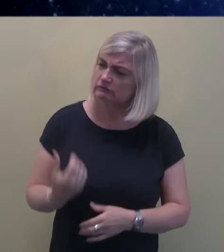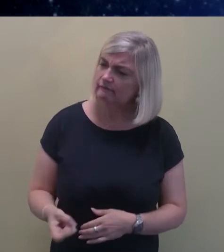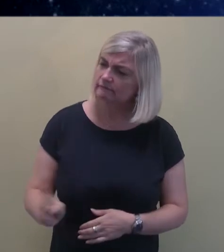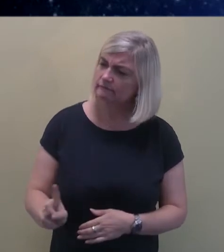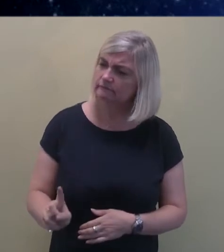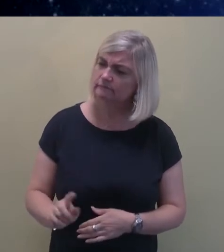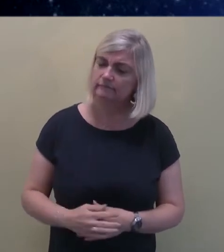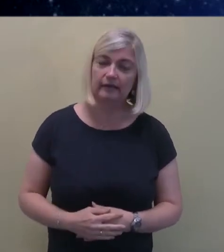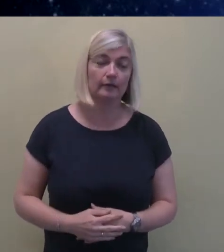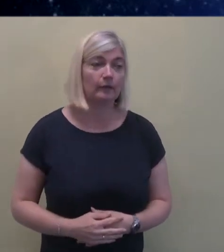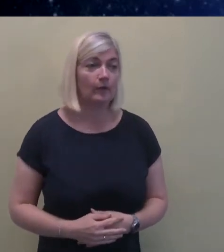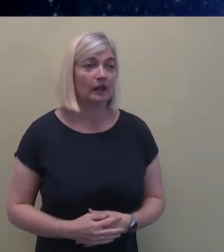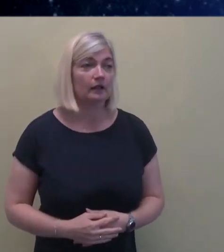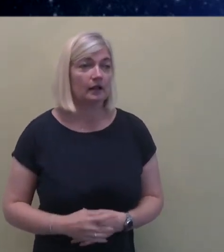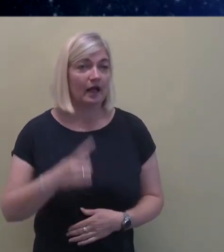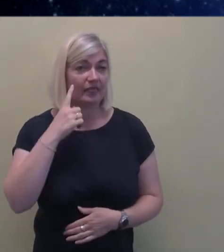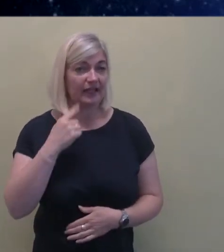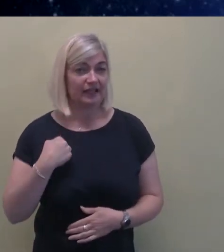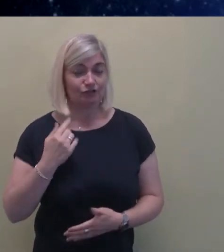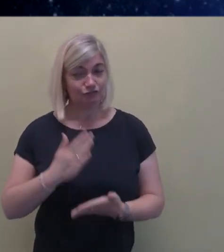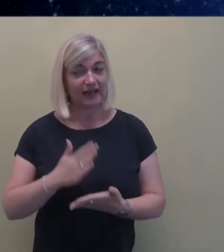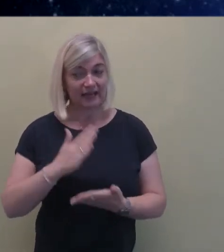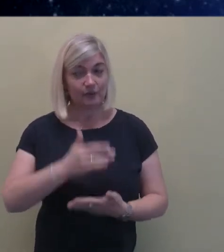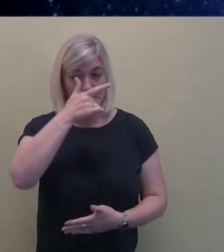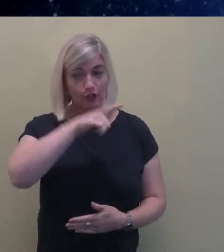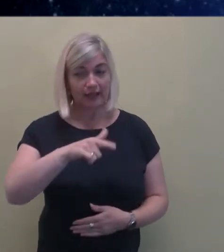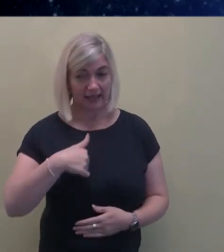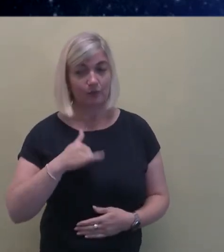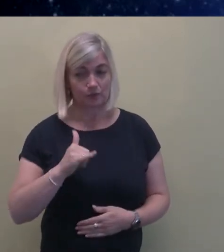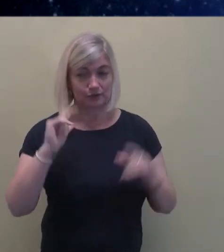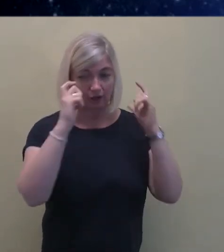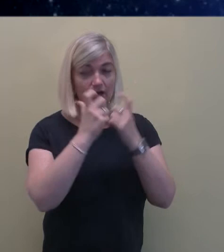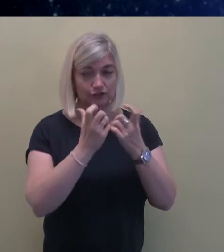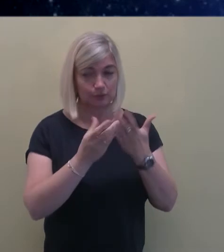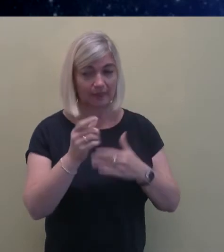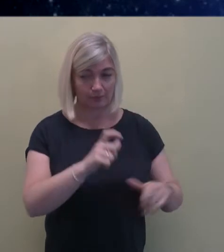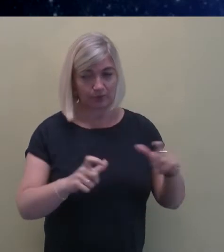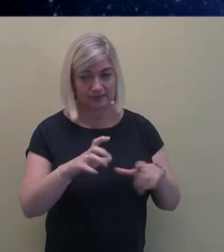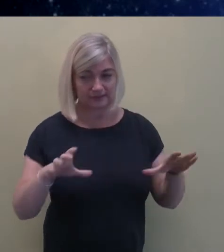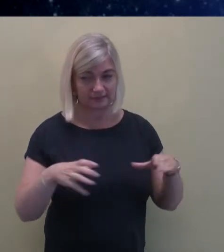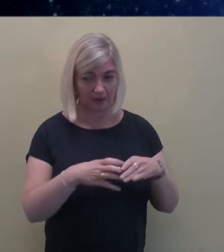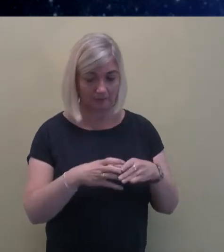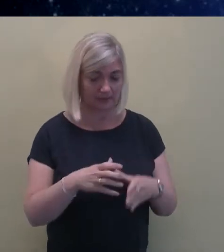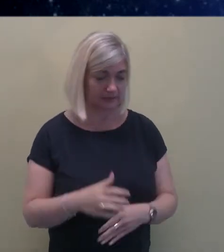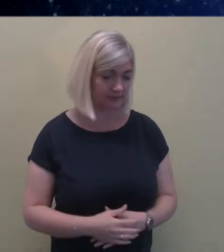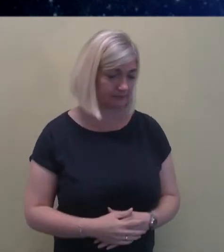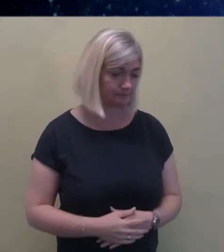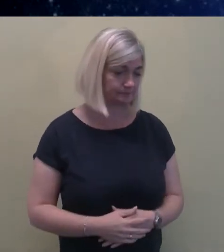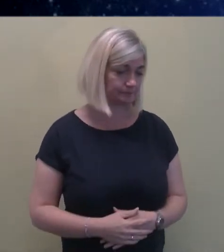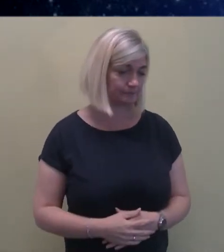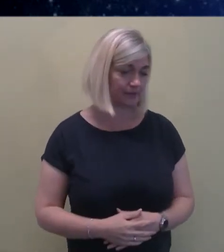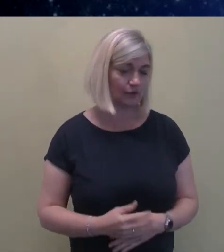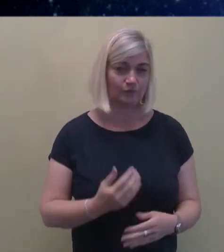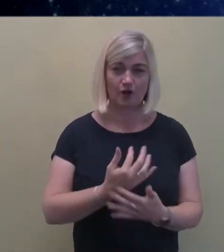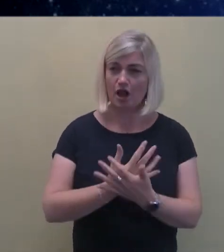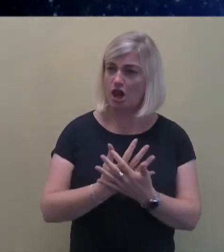that, you don't have admin right. Students can have really free reign, and that's our networking and security. We do forensics, and for that we use a lot of